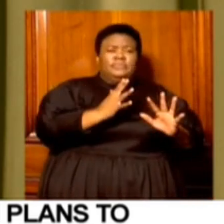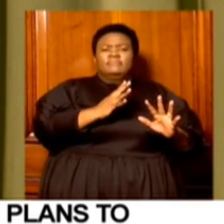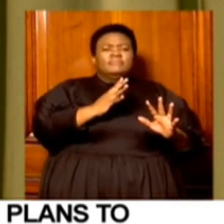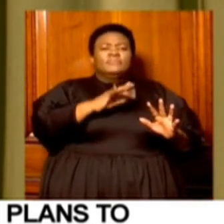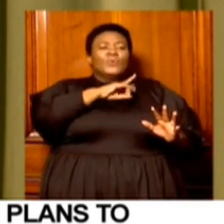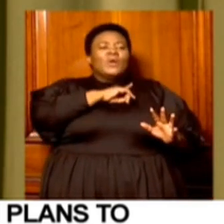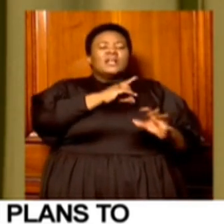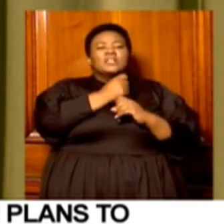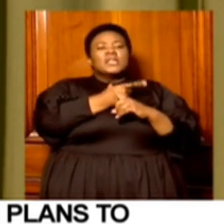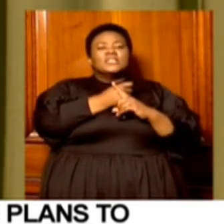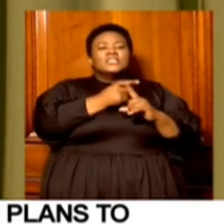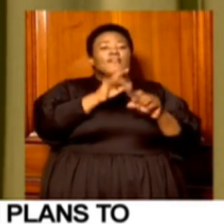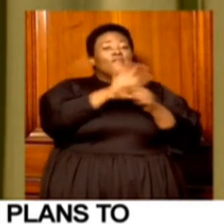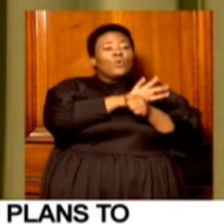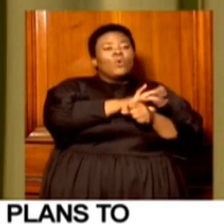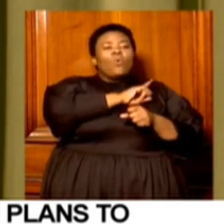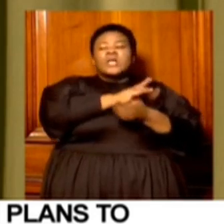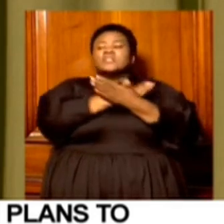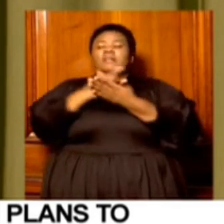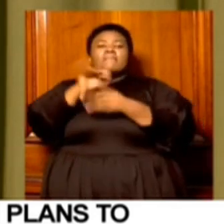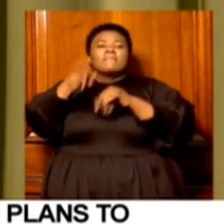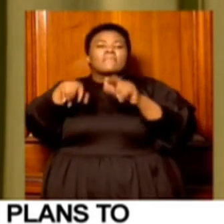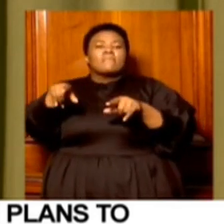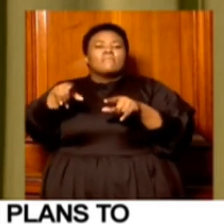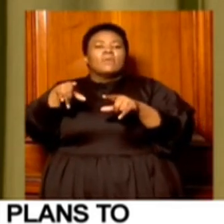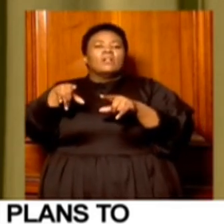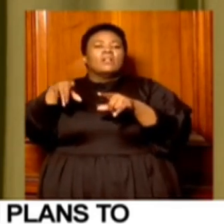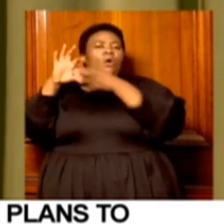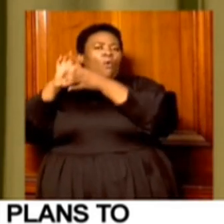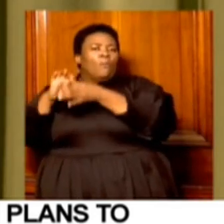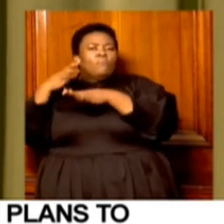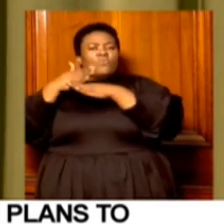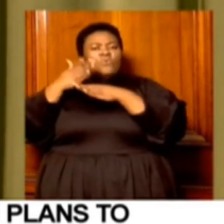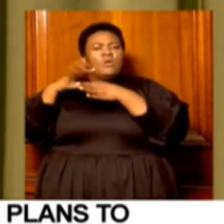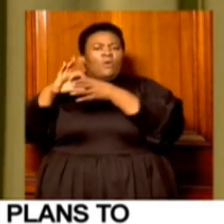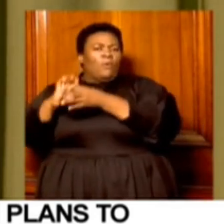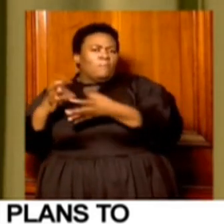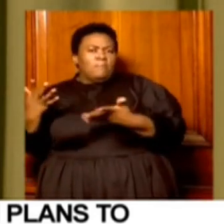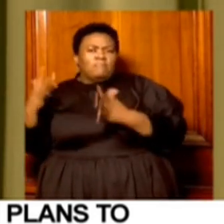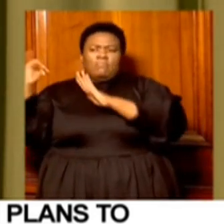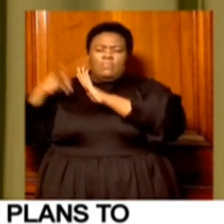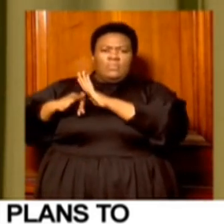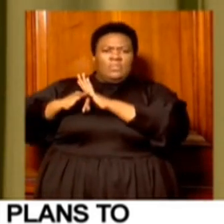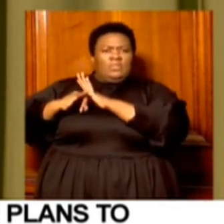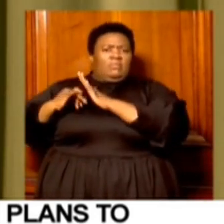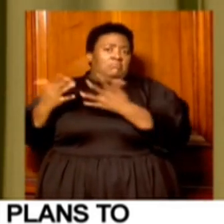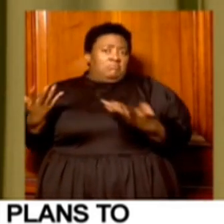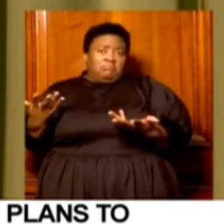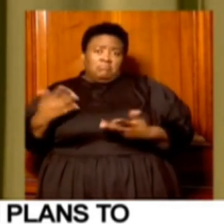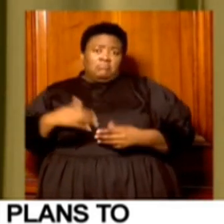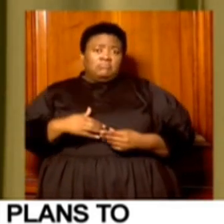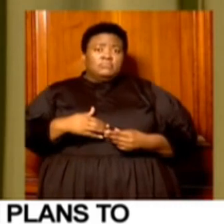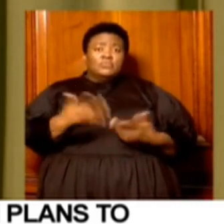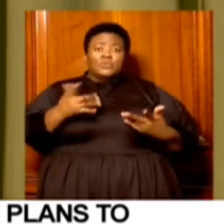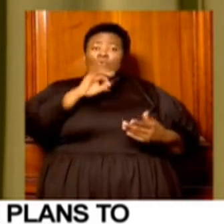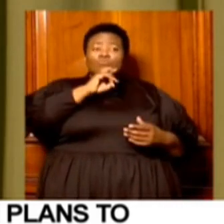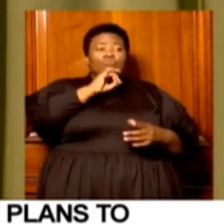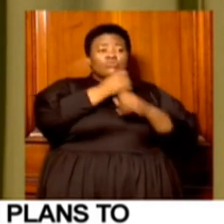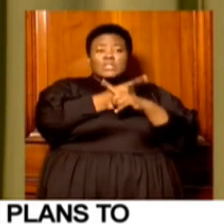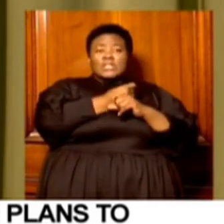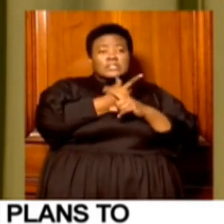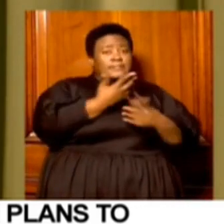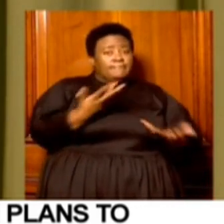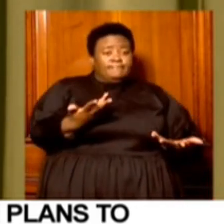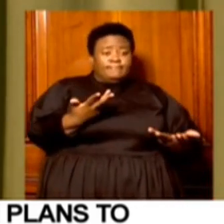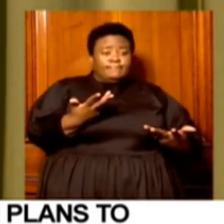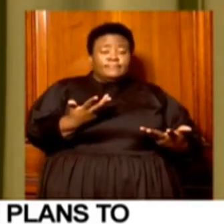full. Some get full, some don't. Largely, everybody mind their business at home. And that is it. Besides, we are